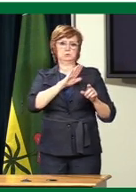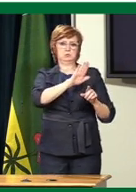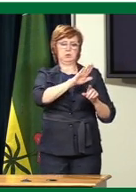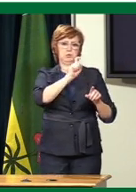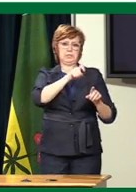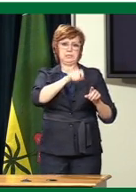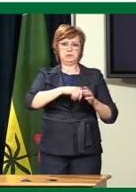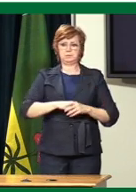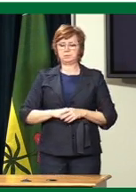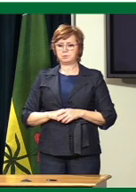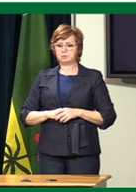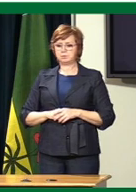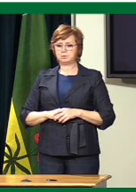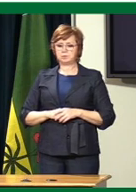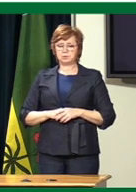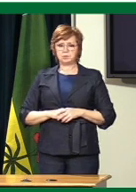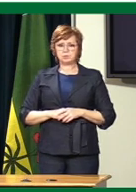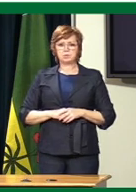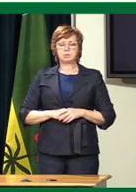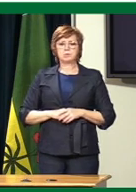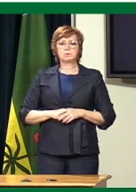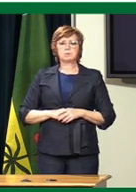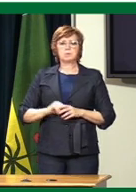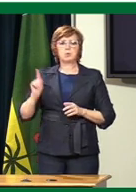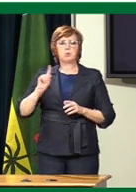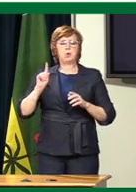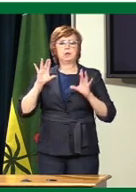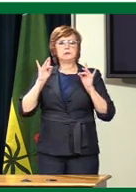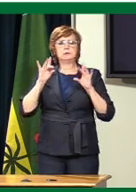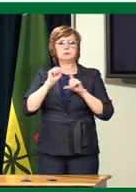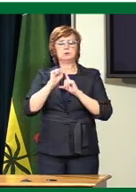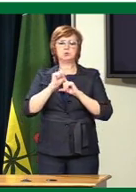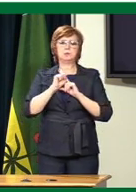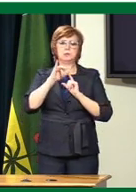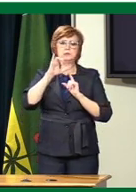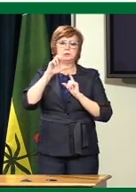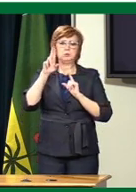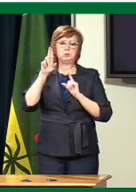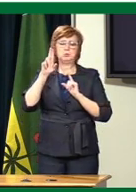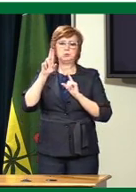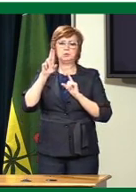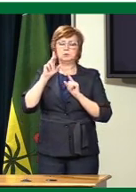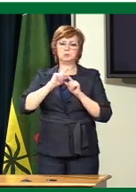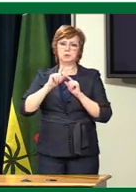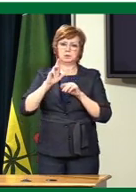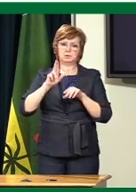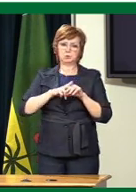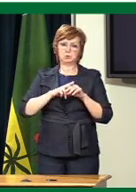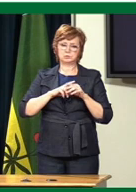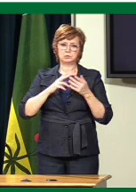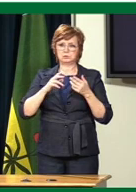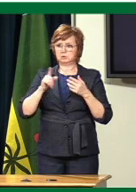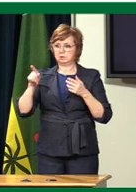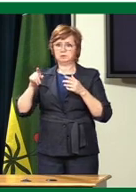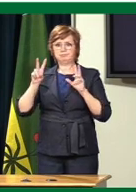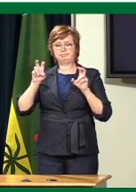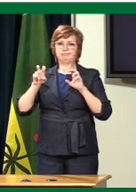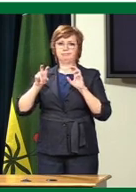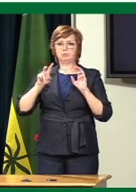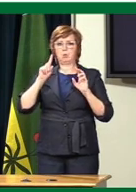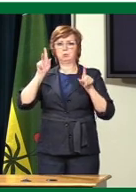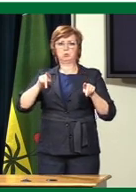related to COVID and ICU admissions in particular, that's where the resources will go. But that comes with a cost, and there would